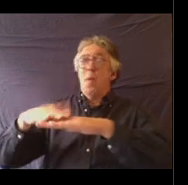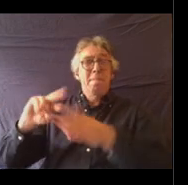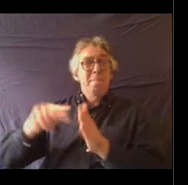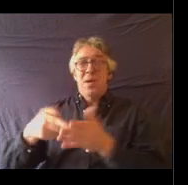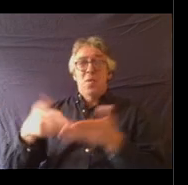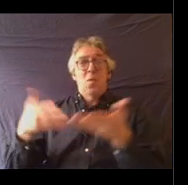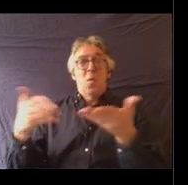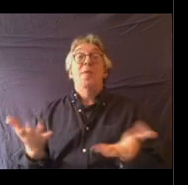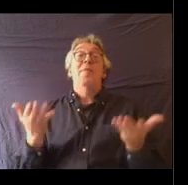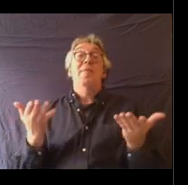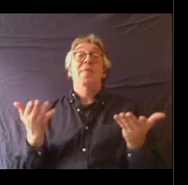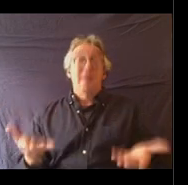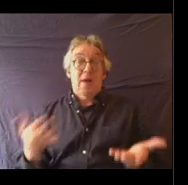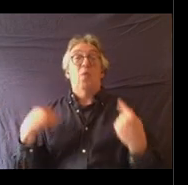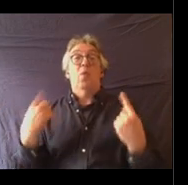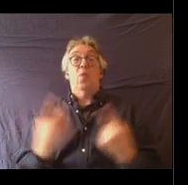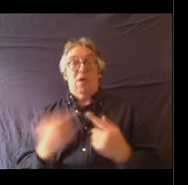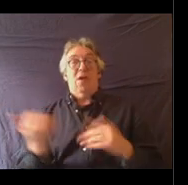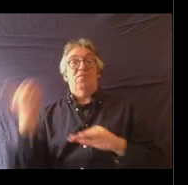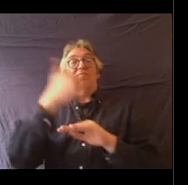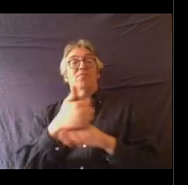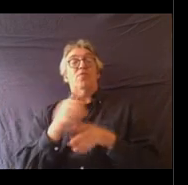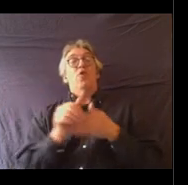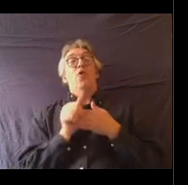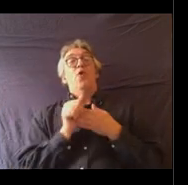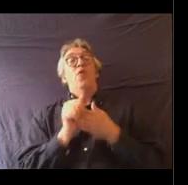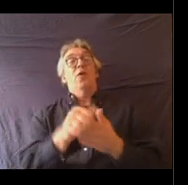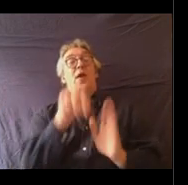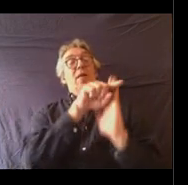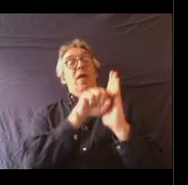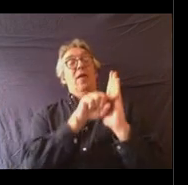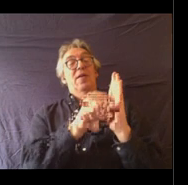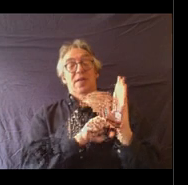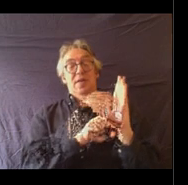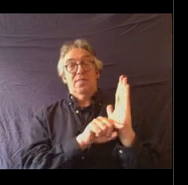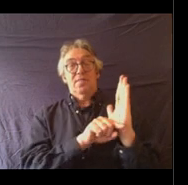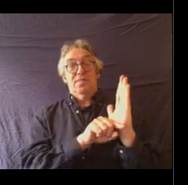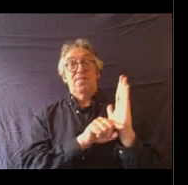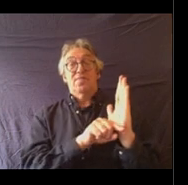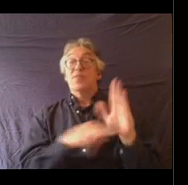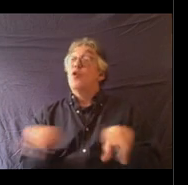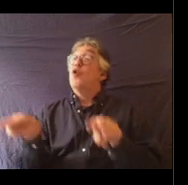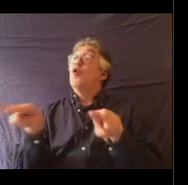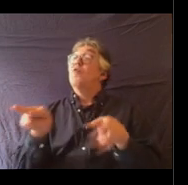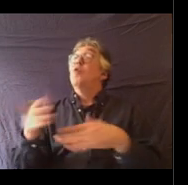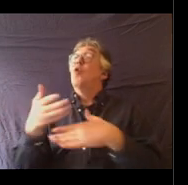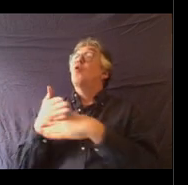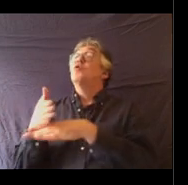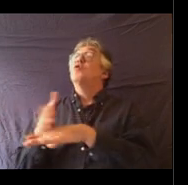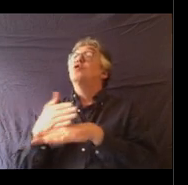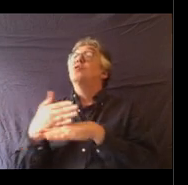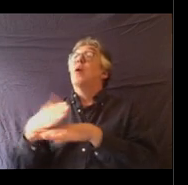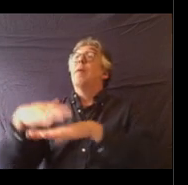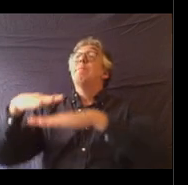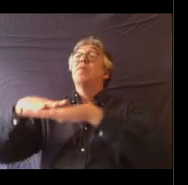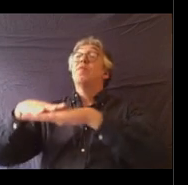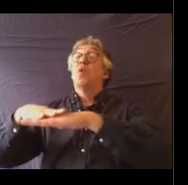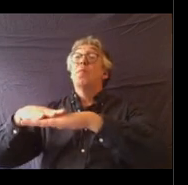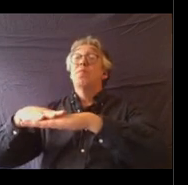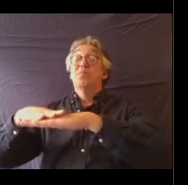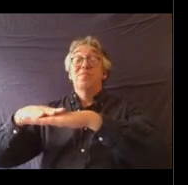really establish what it is, because of course, as you know, these things might, we wanted to have a technologically neutral